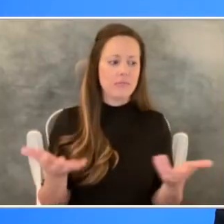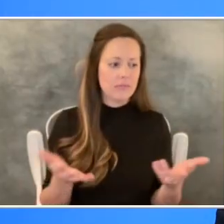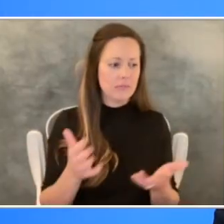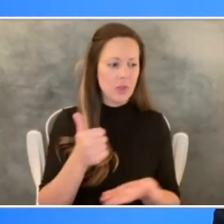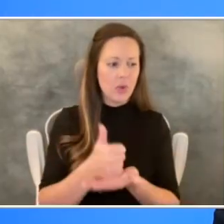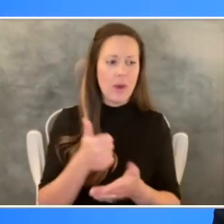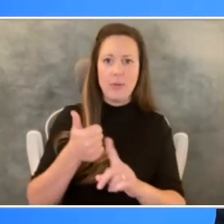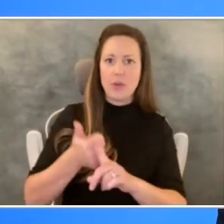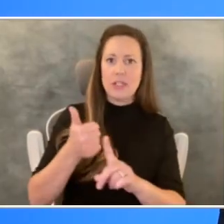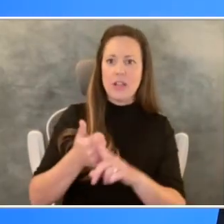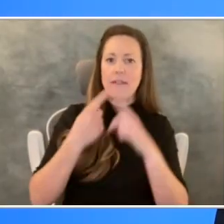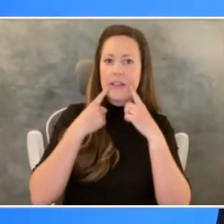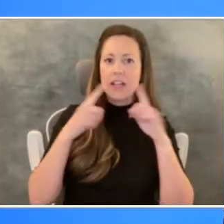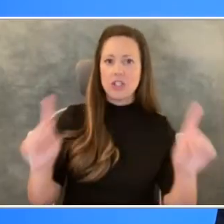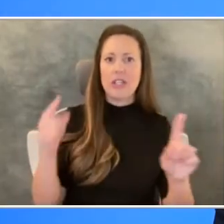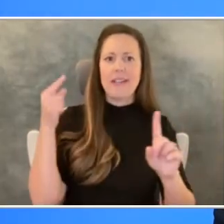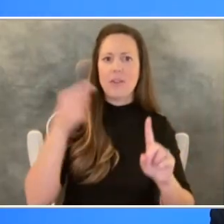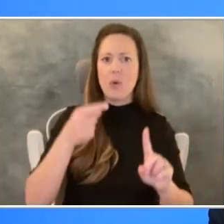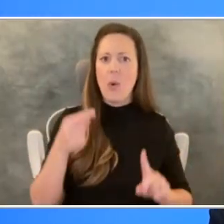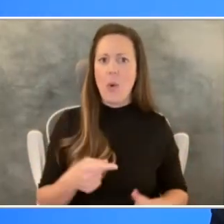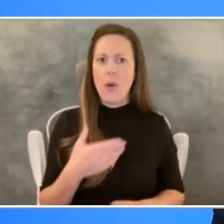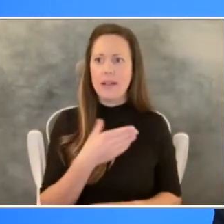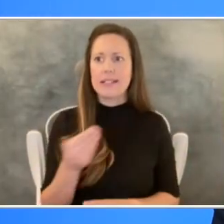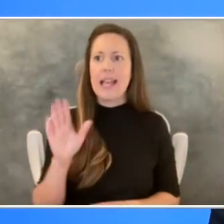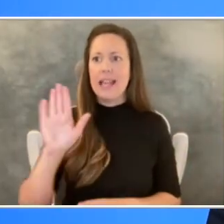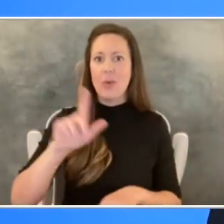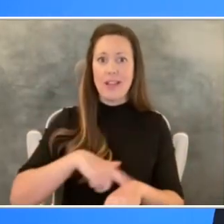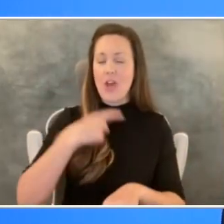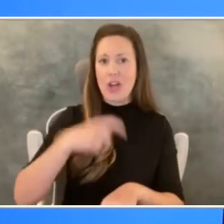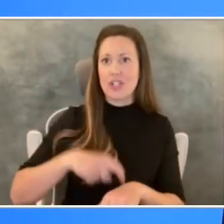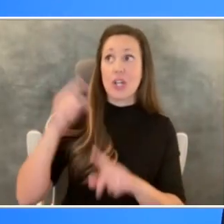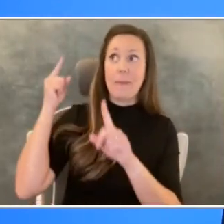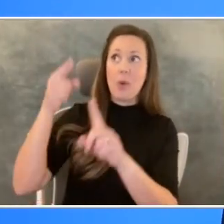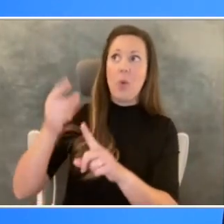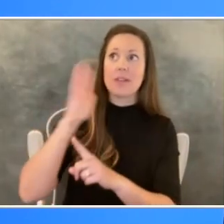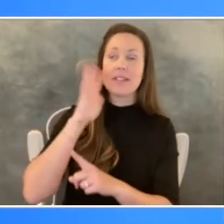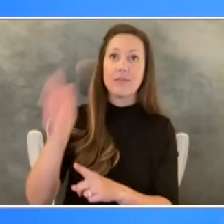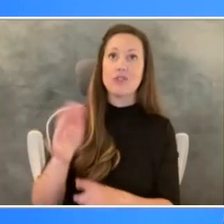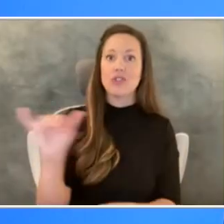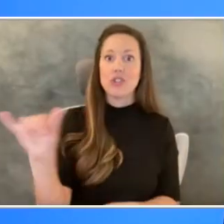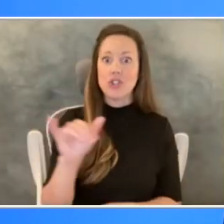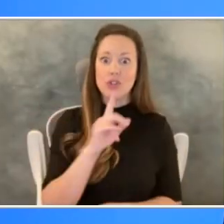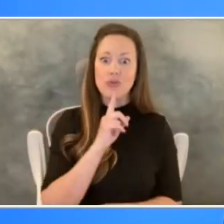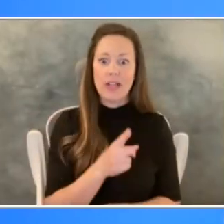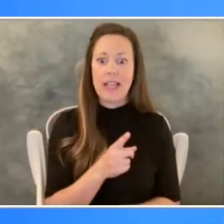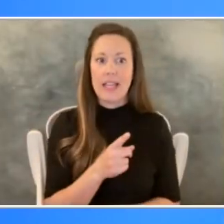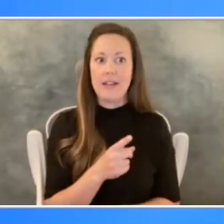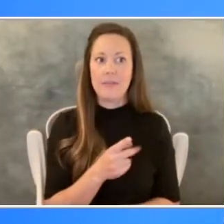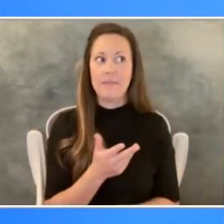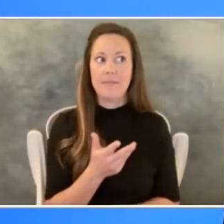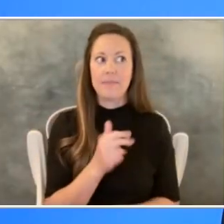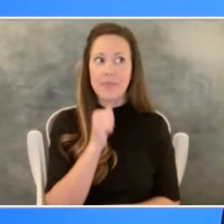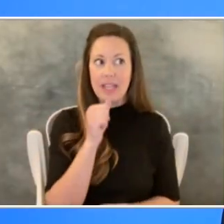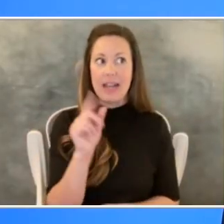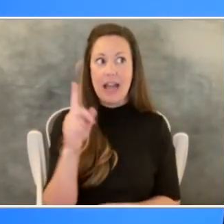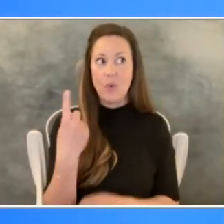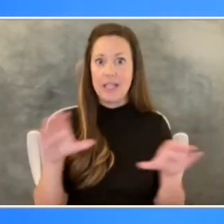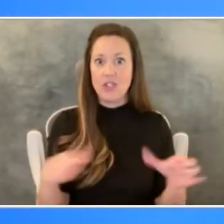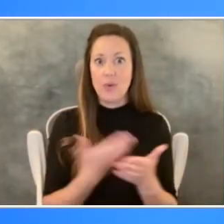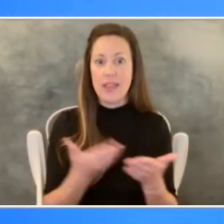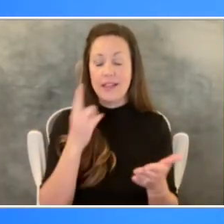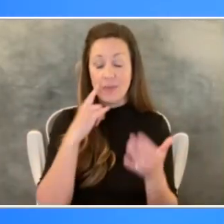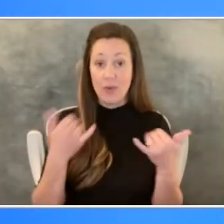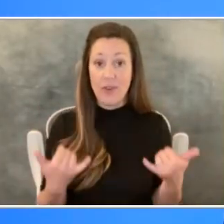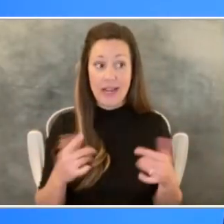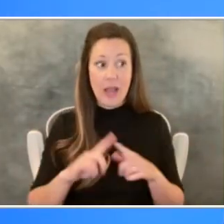your goals and your long-term goals, even to, not only do things for right now, but